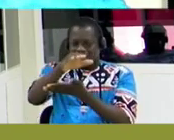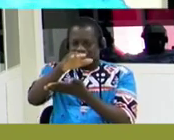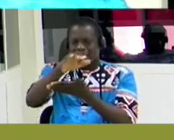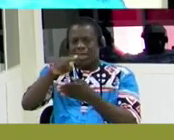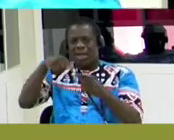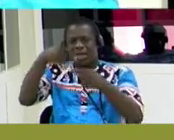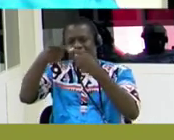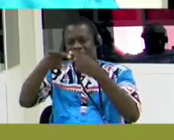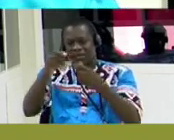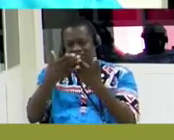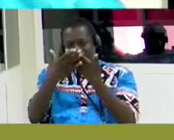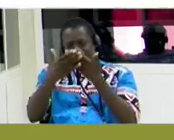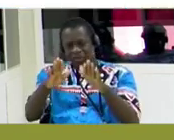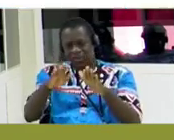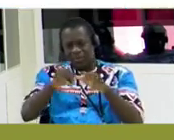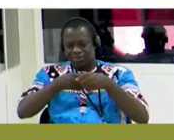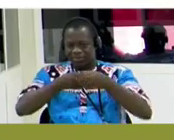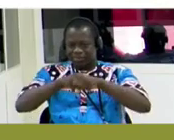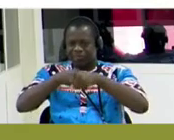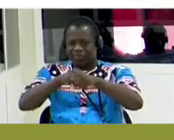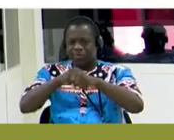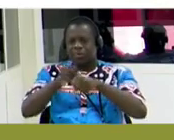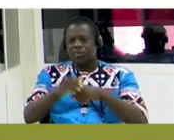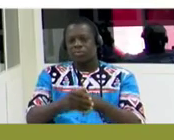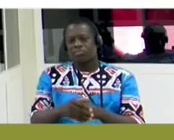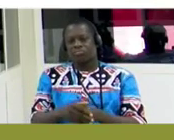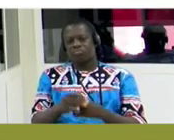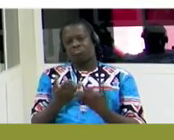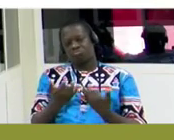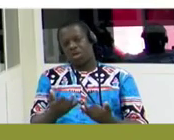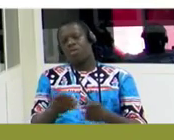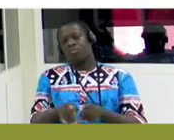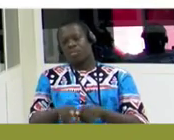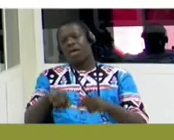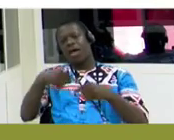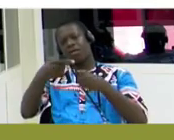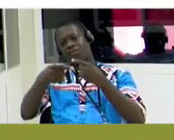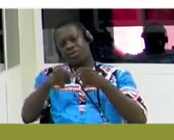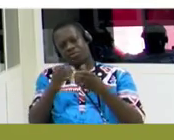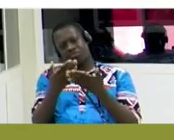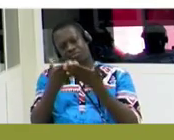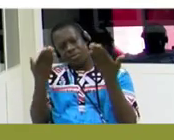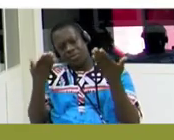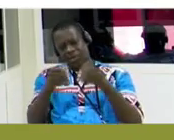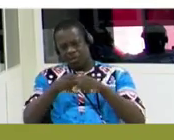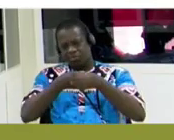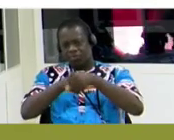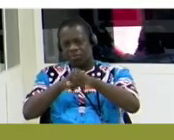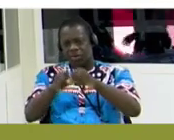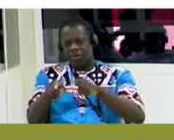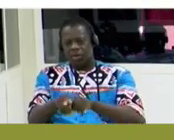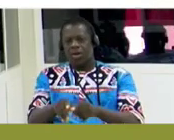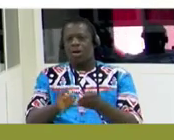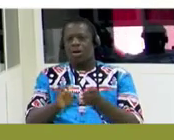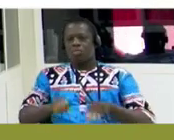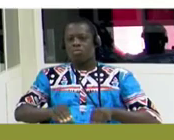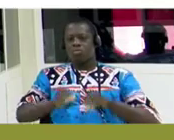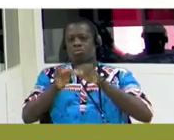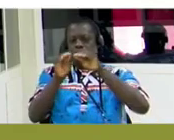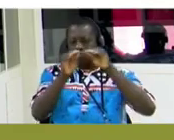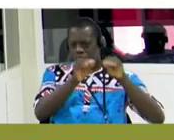completing the training, we were moved to various companies. I was personally moved